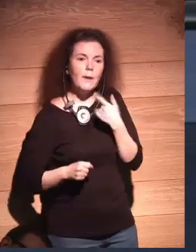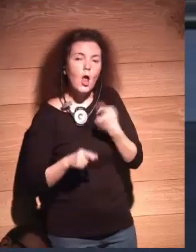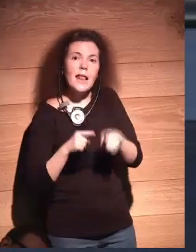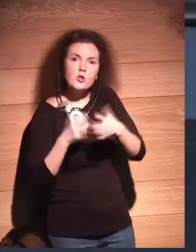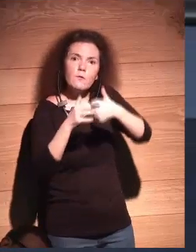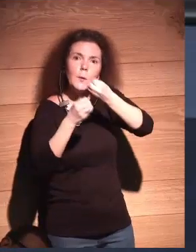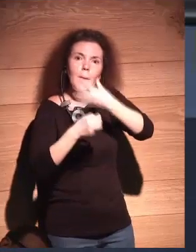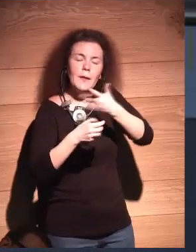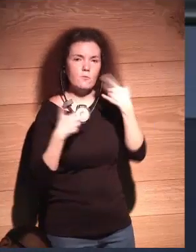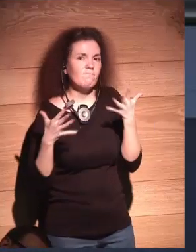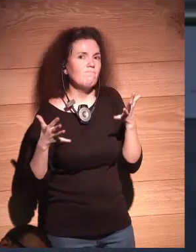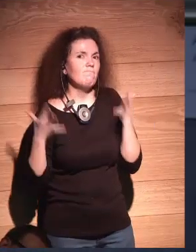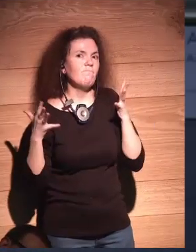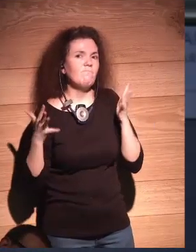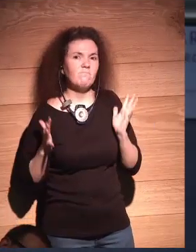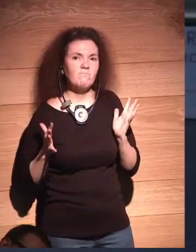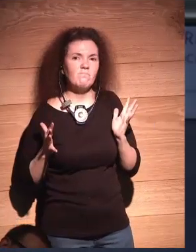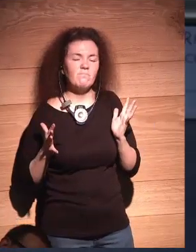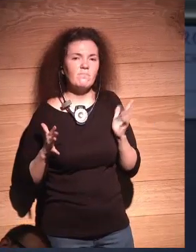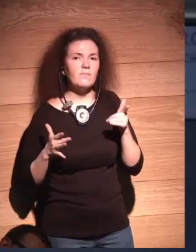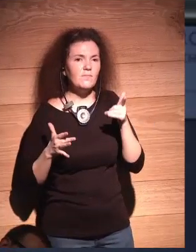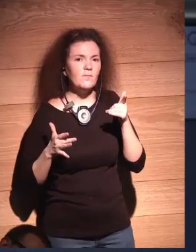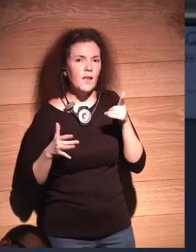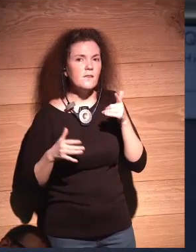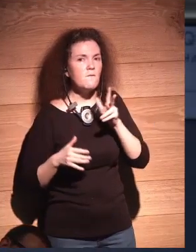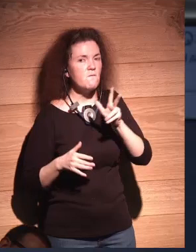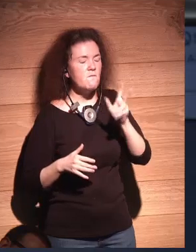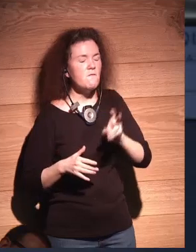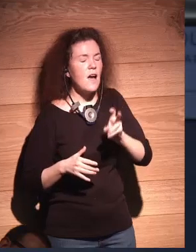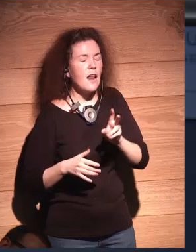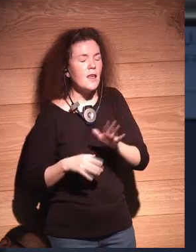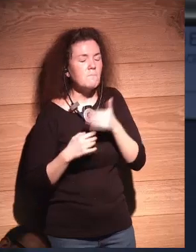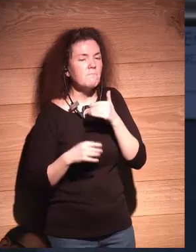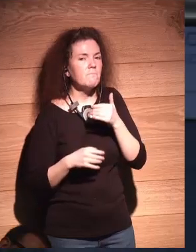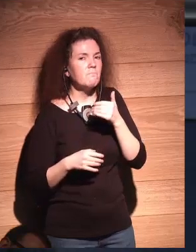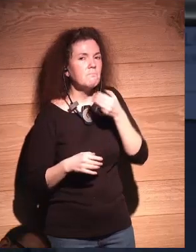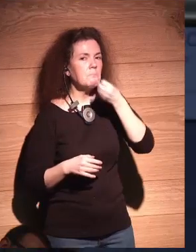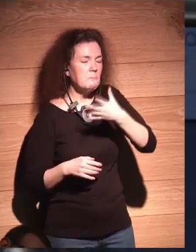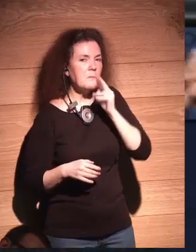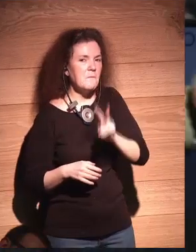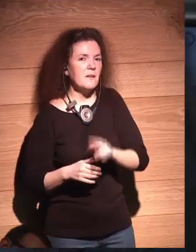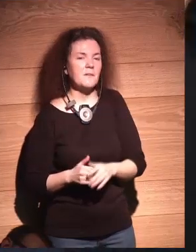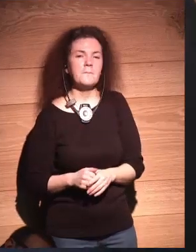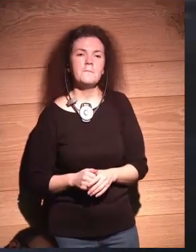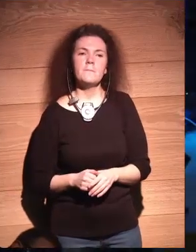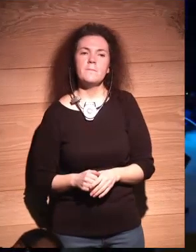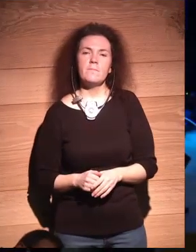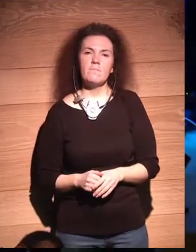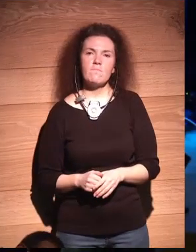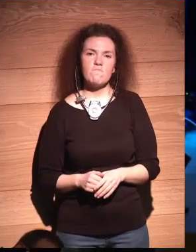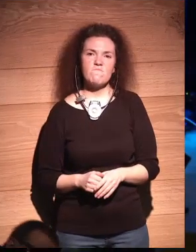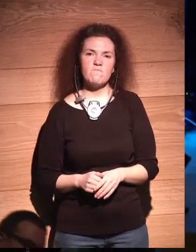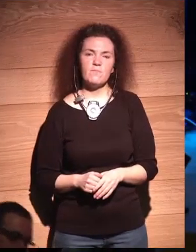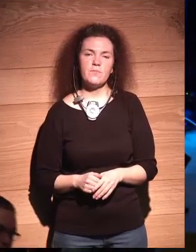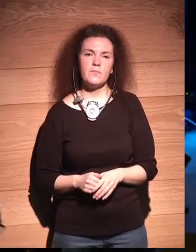really a thrilling thing to see. Now, I was, as I said, the first artist in